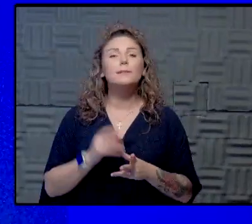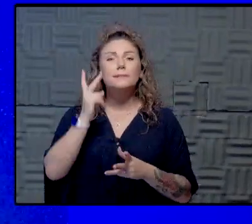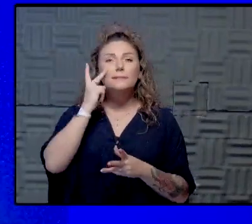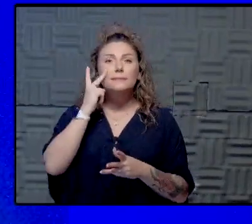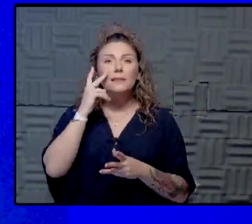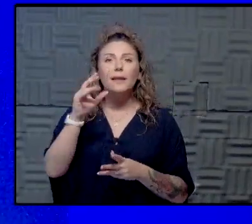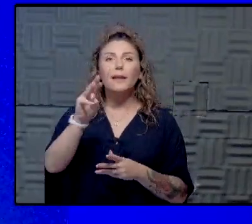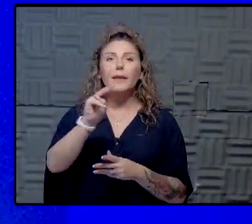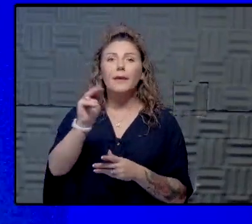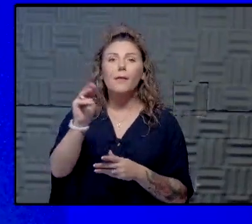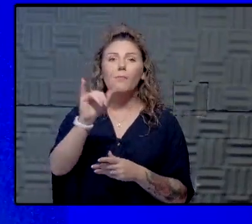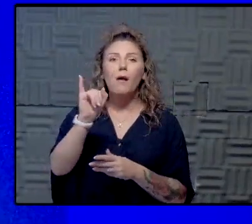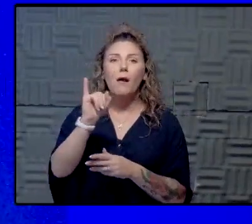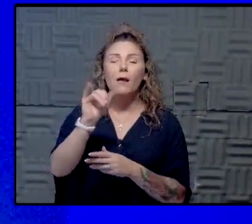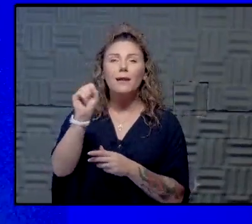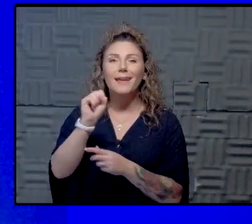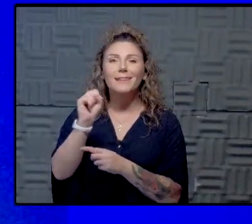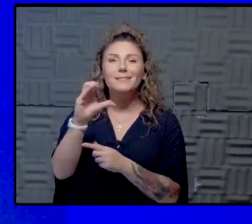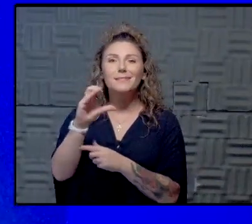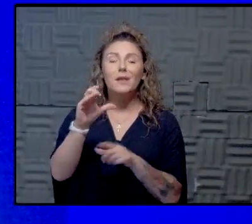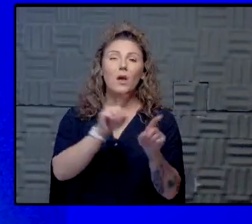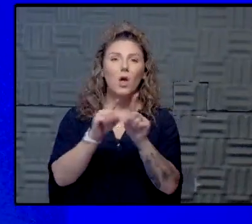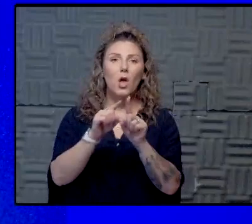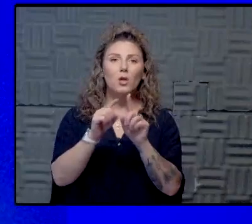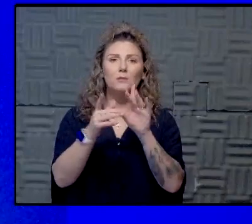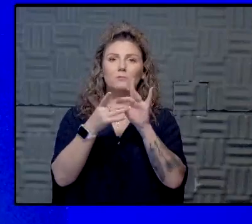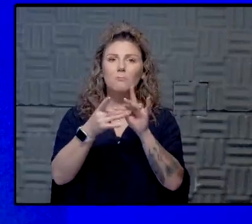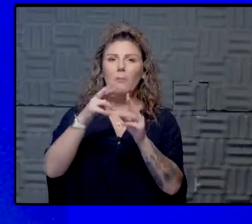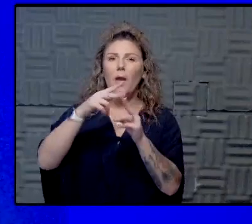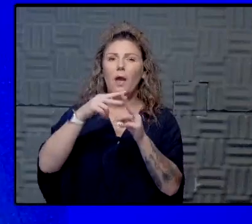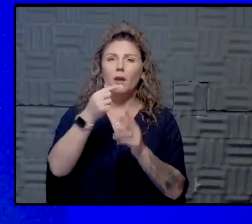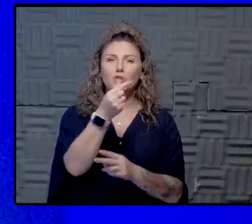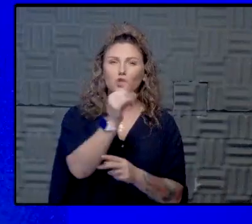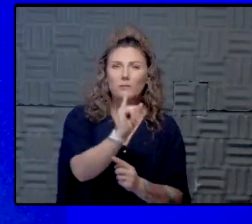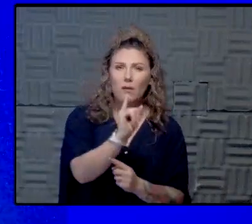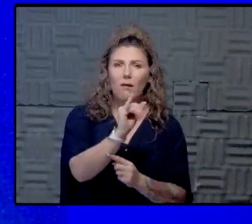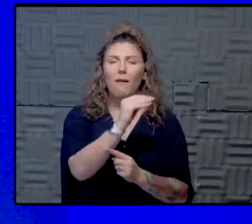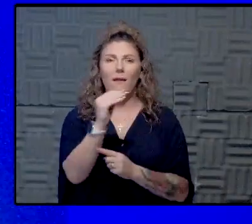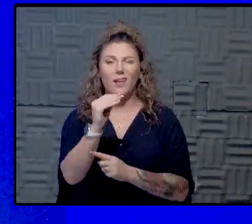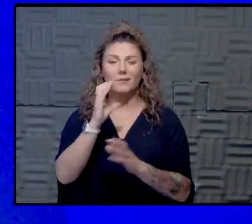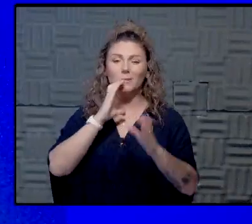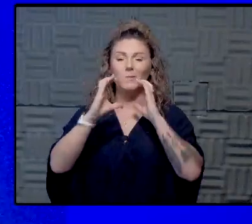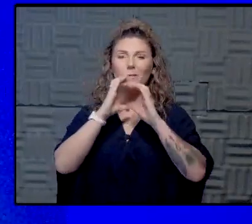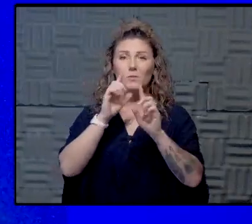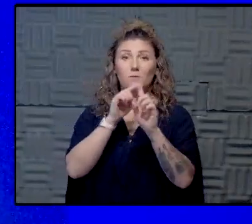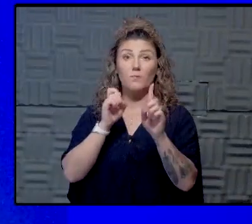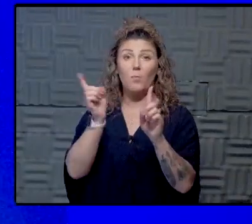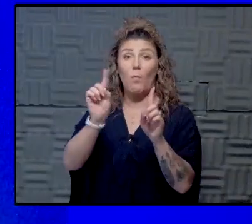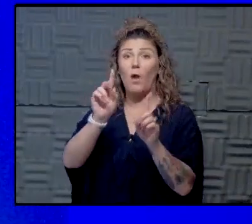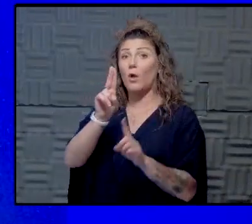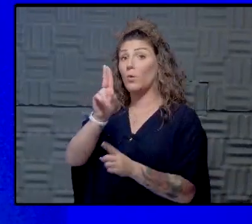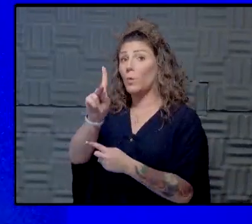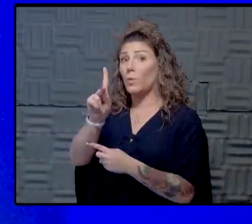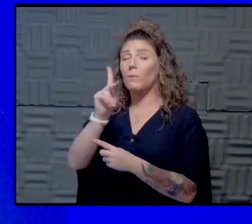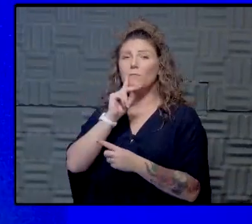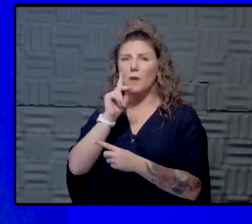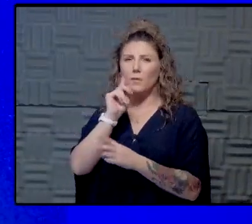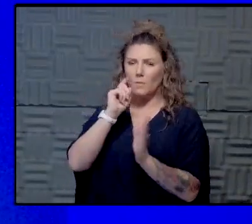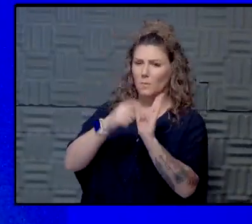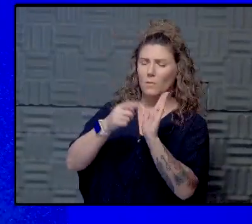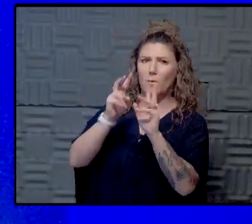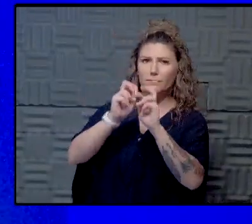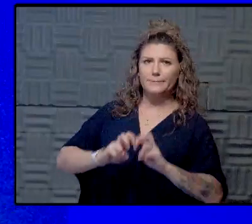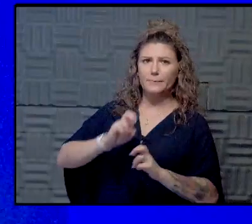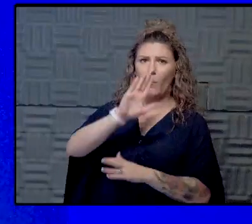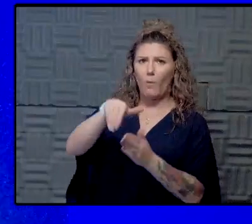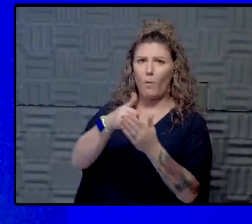have MIS-C, that they might also have some GI symptoms. When they very first started coming out as conversation pieces out of the UK, we saw that just about every one